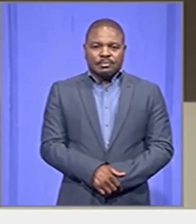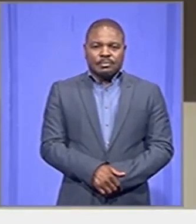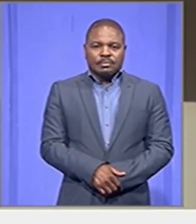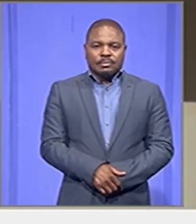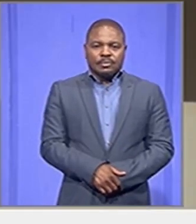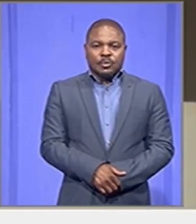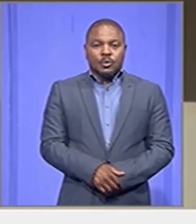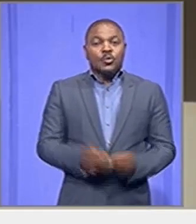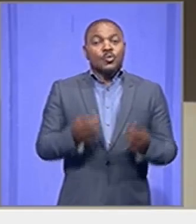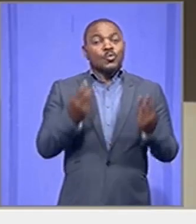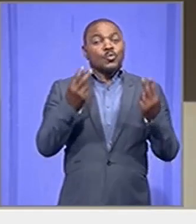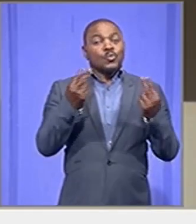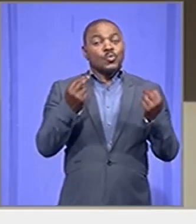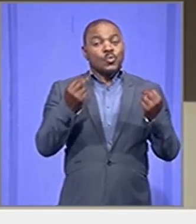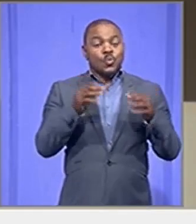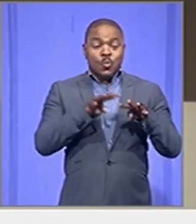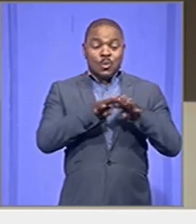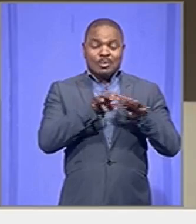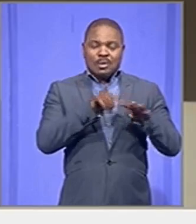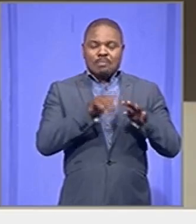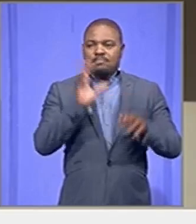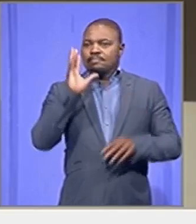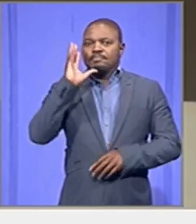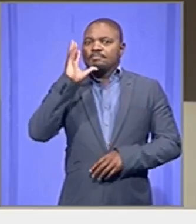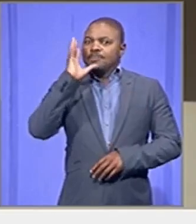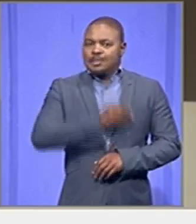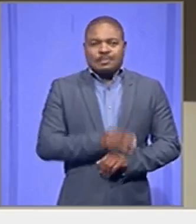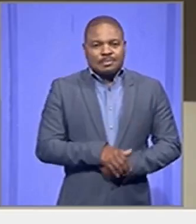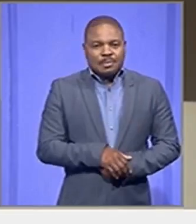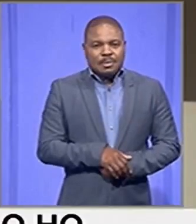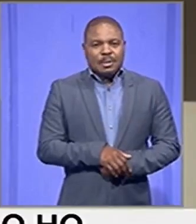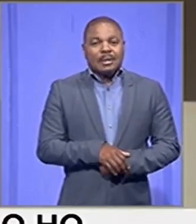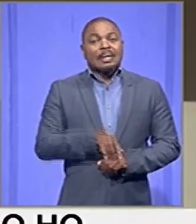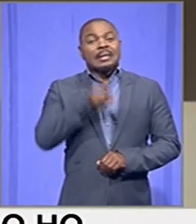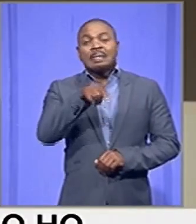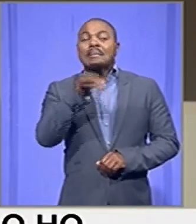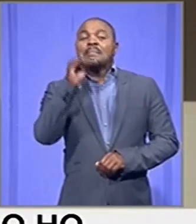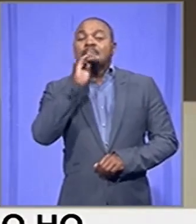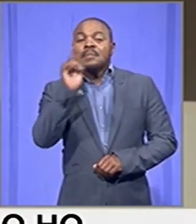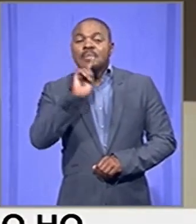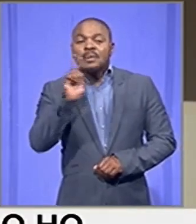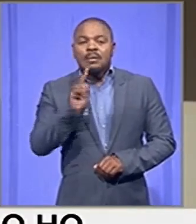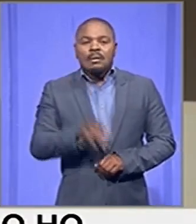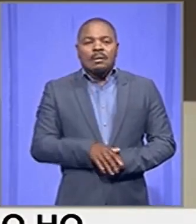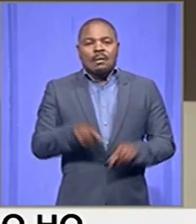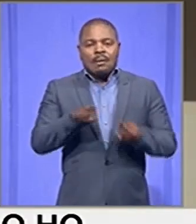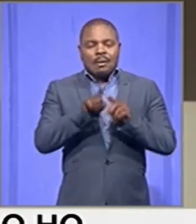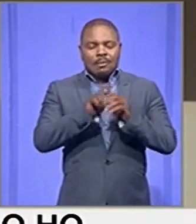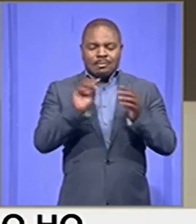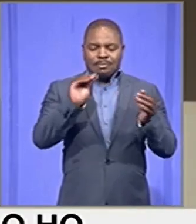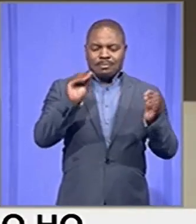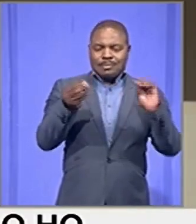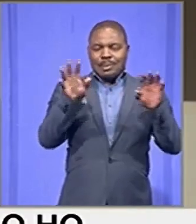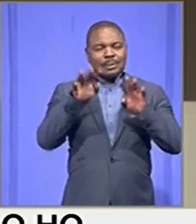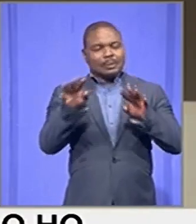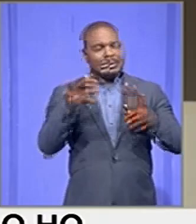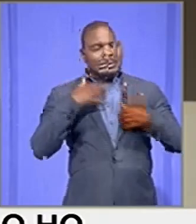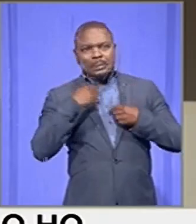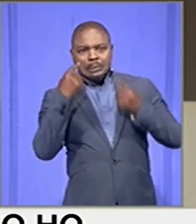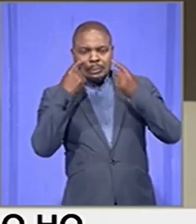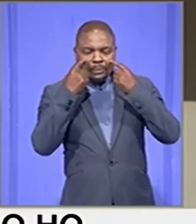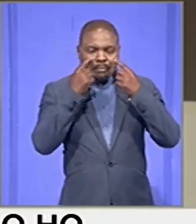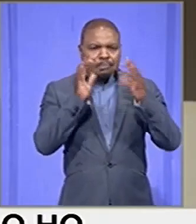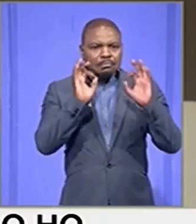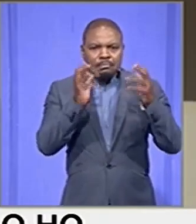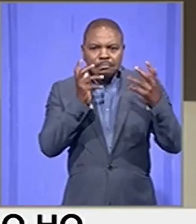The new website is beautiful. And if literally what that means is it's aesthetically appealing to